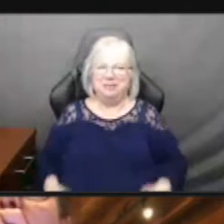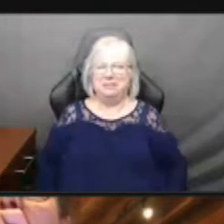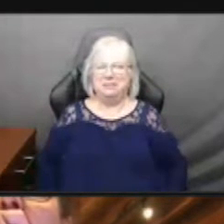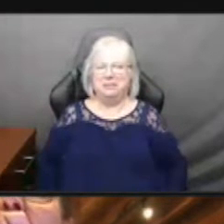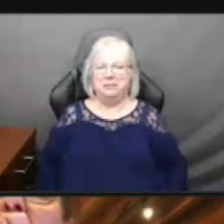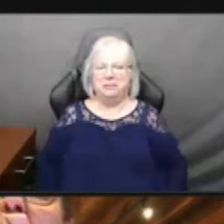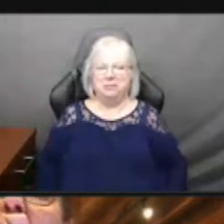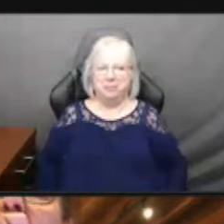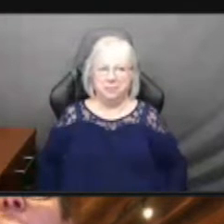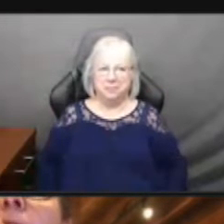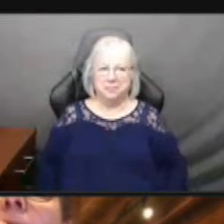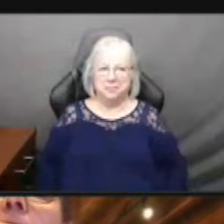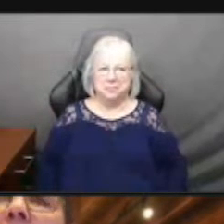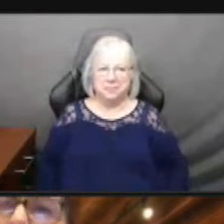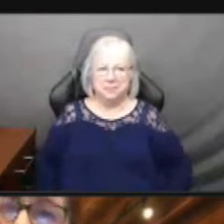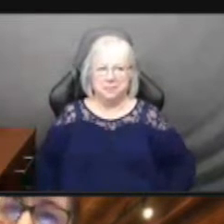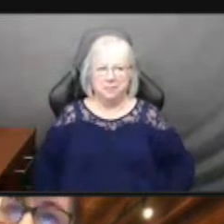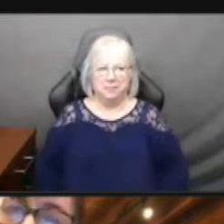All right.